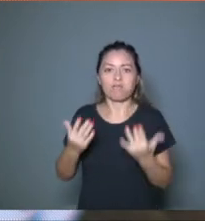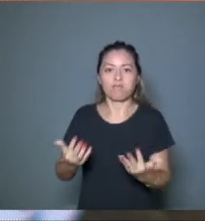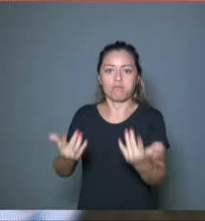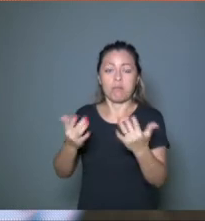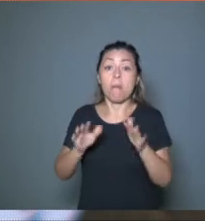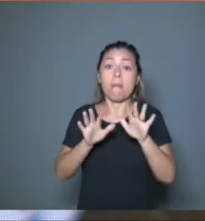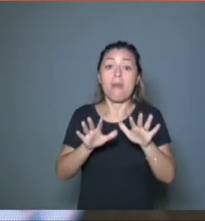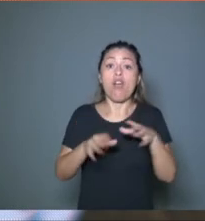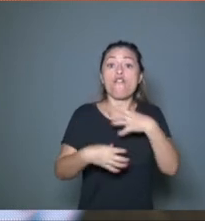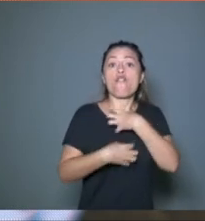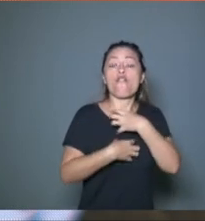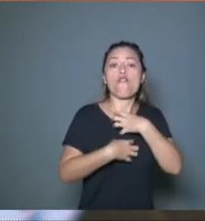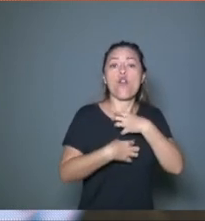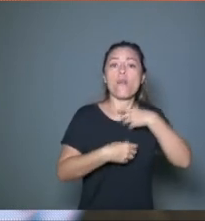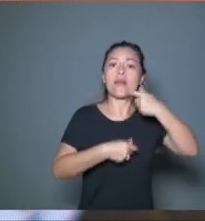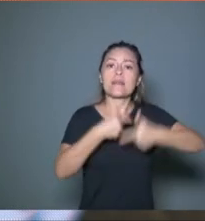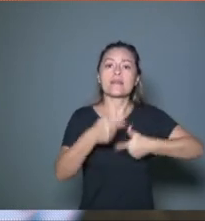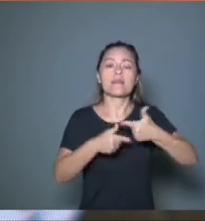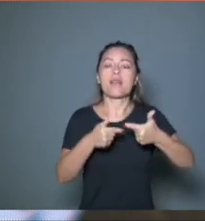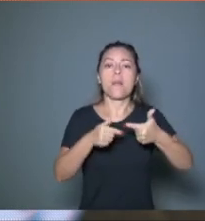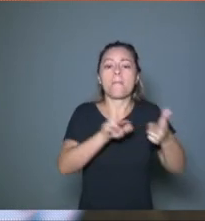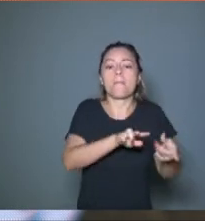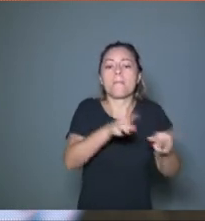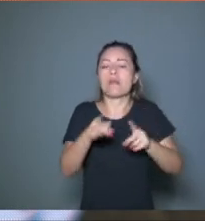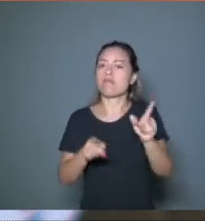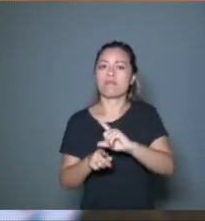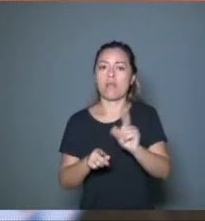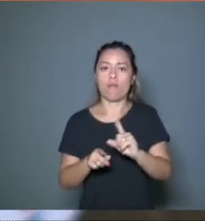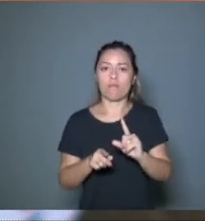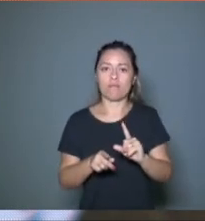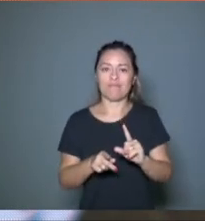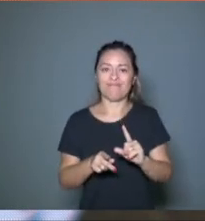of pasture, yes, but no conversion of a native